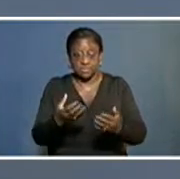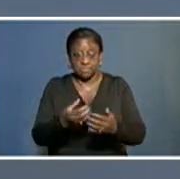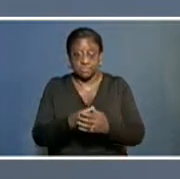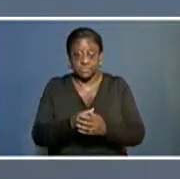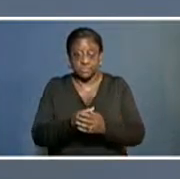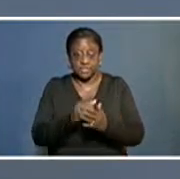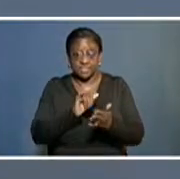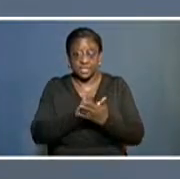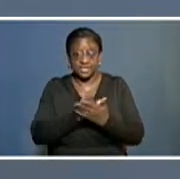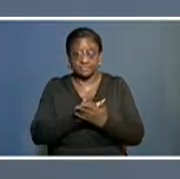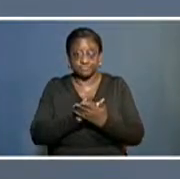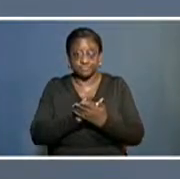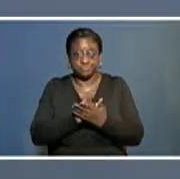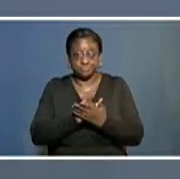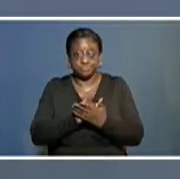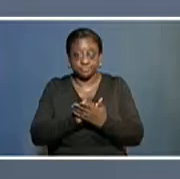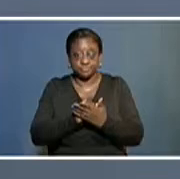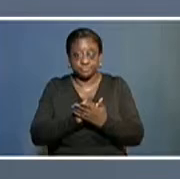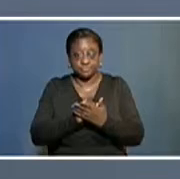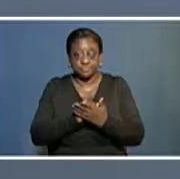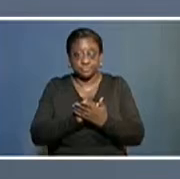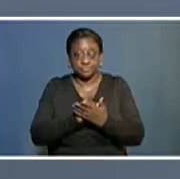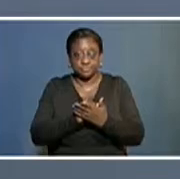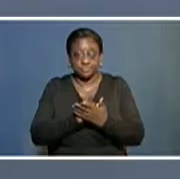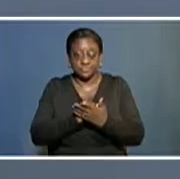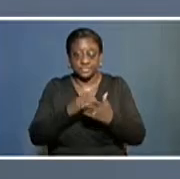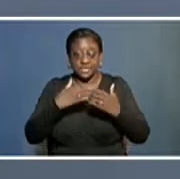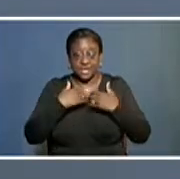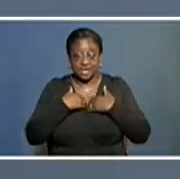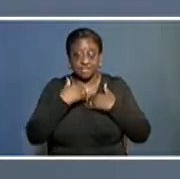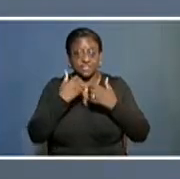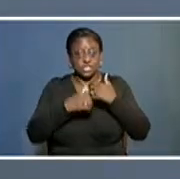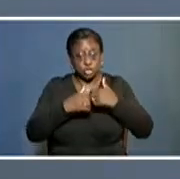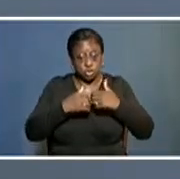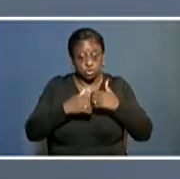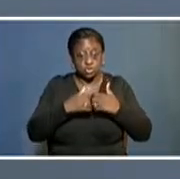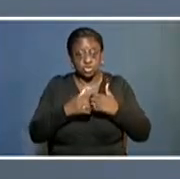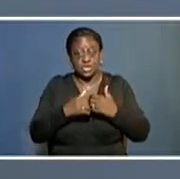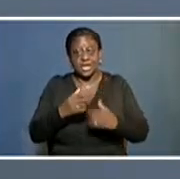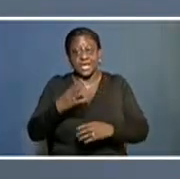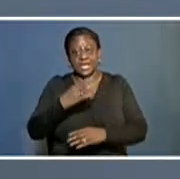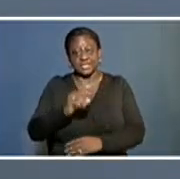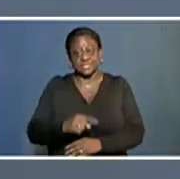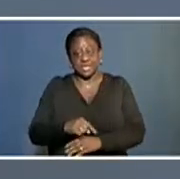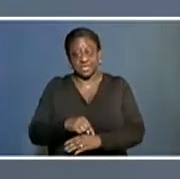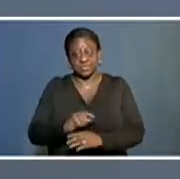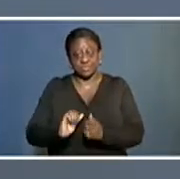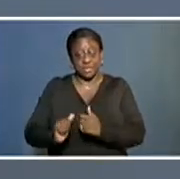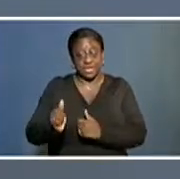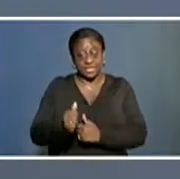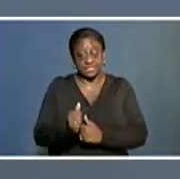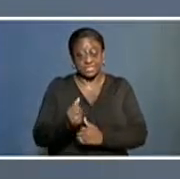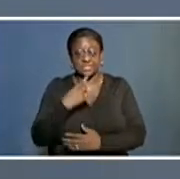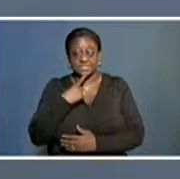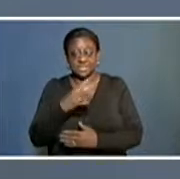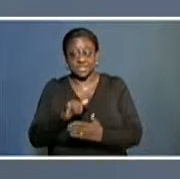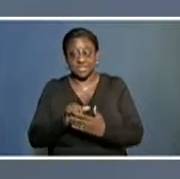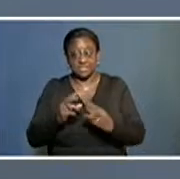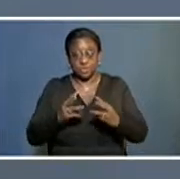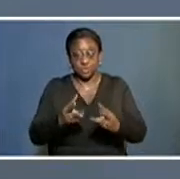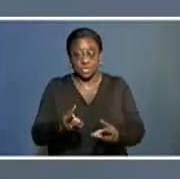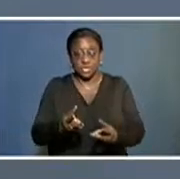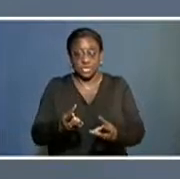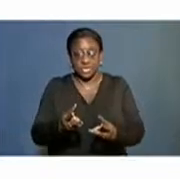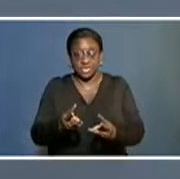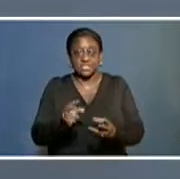have made amends to the issues, and maybe the appropriate time has passed. So there are ways that